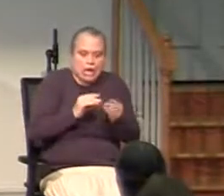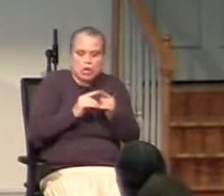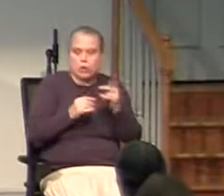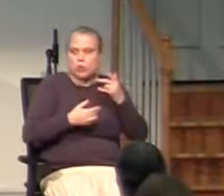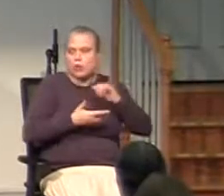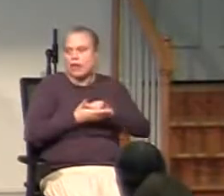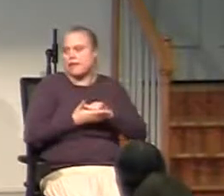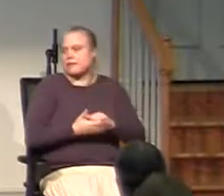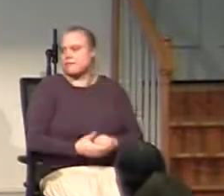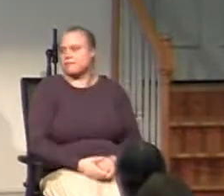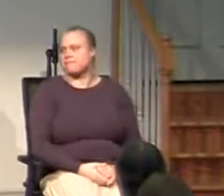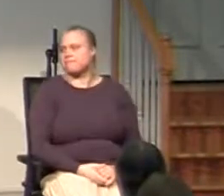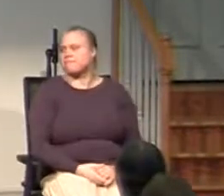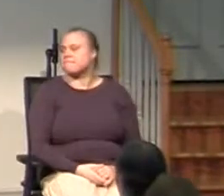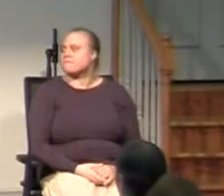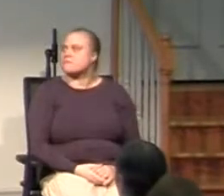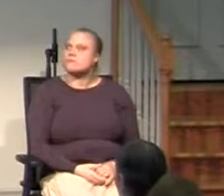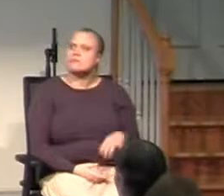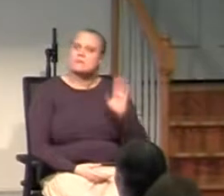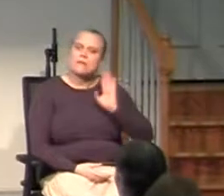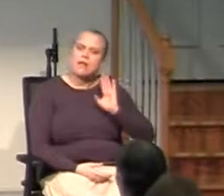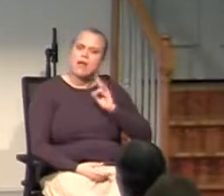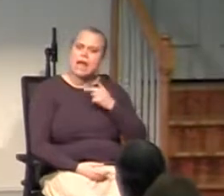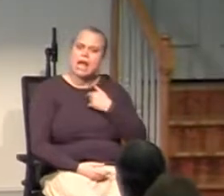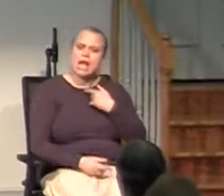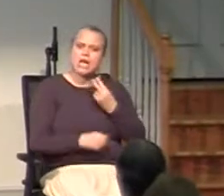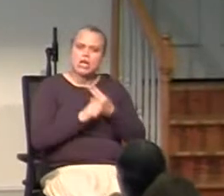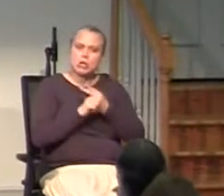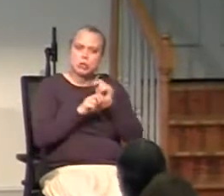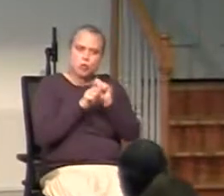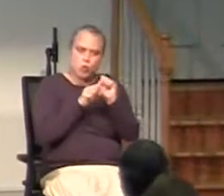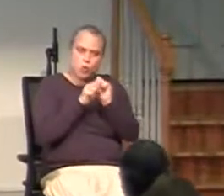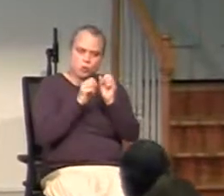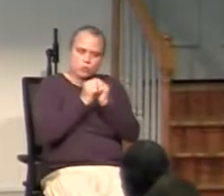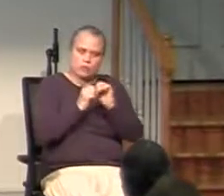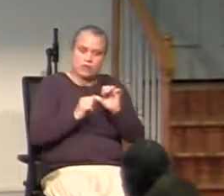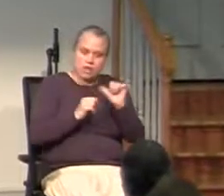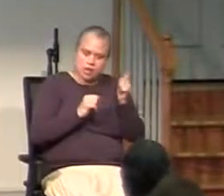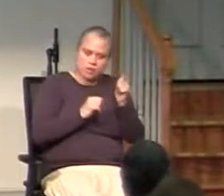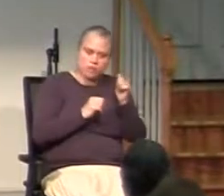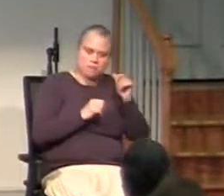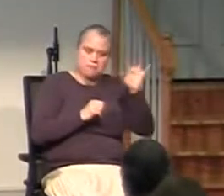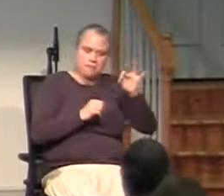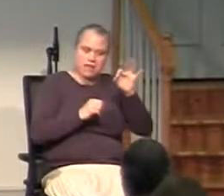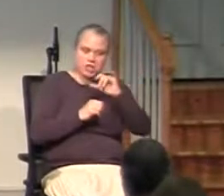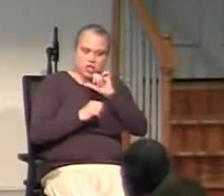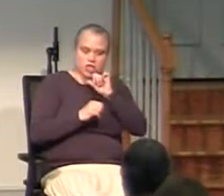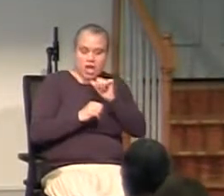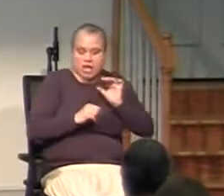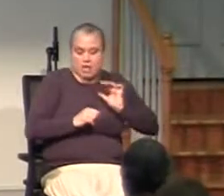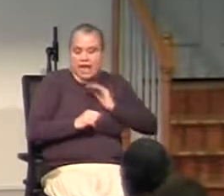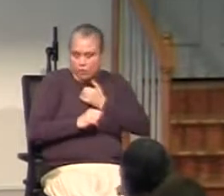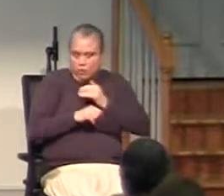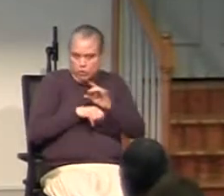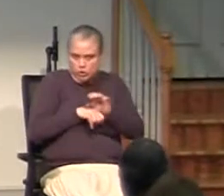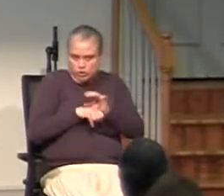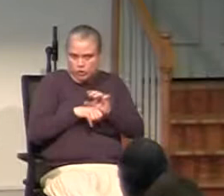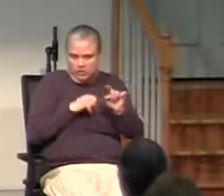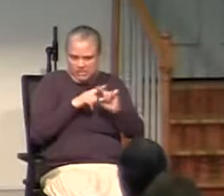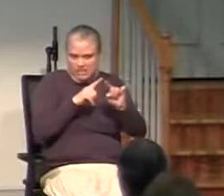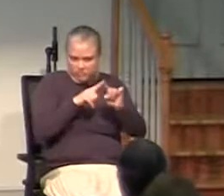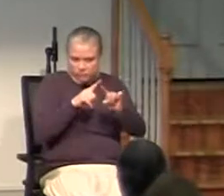remember I used to study and work with pastors of other denominations. And one time we were